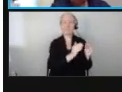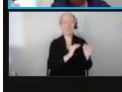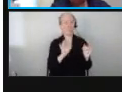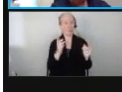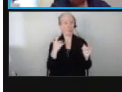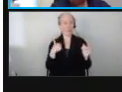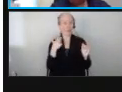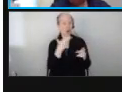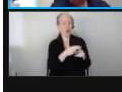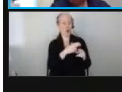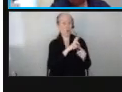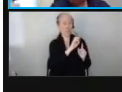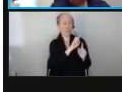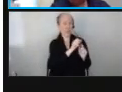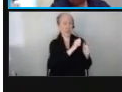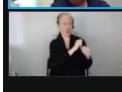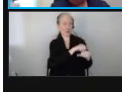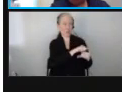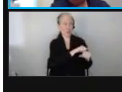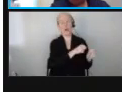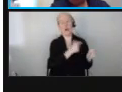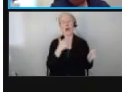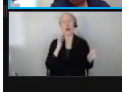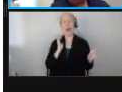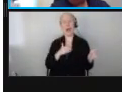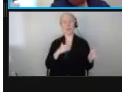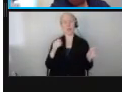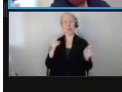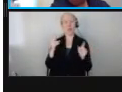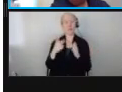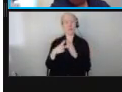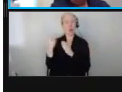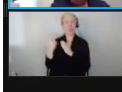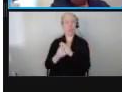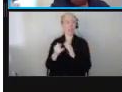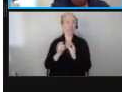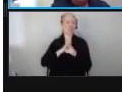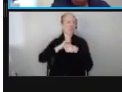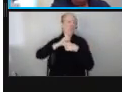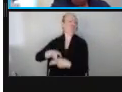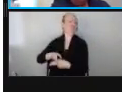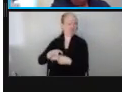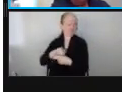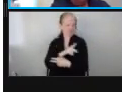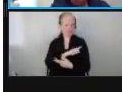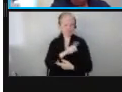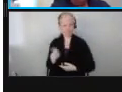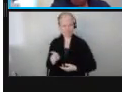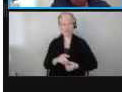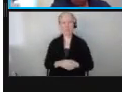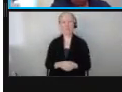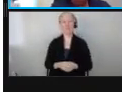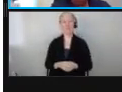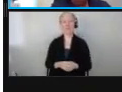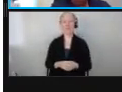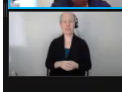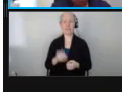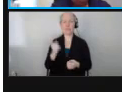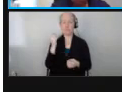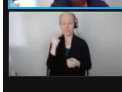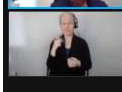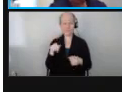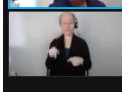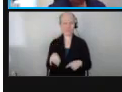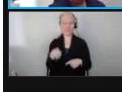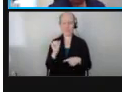So human systems integration is always critical. The industries,